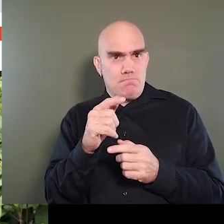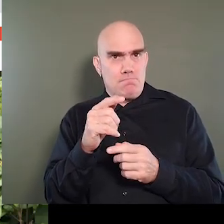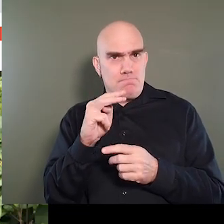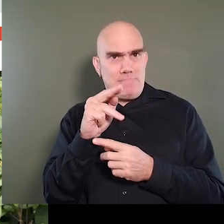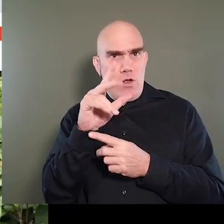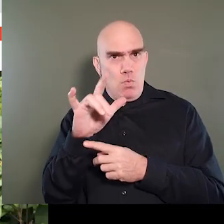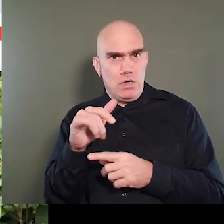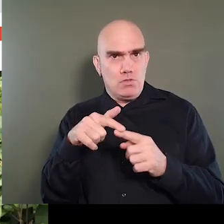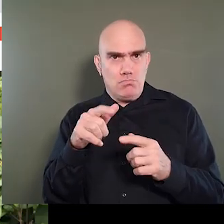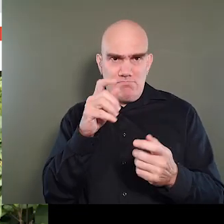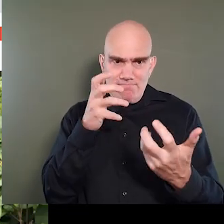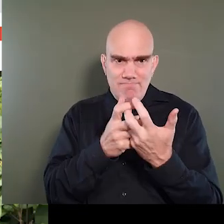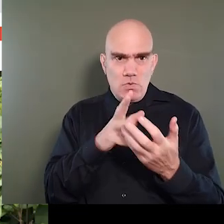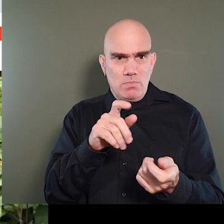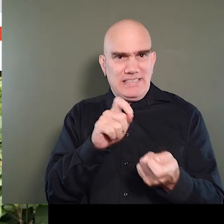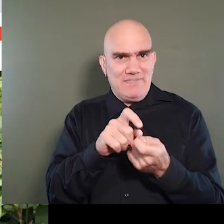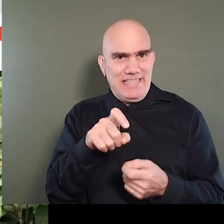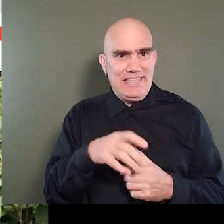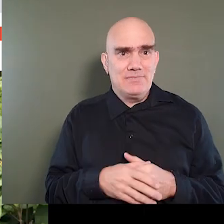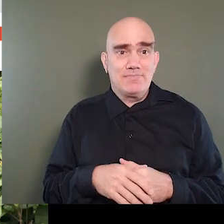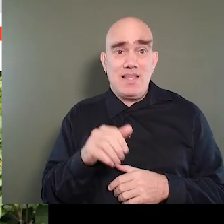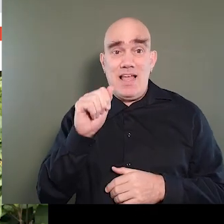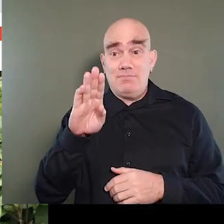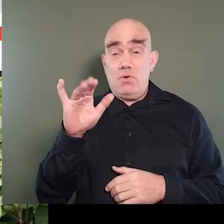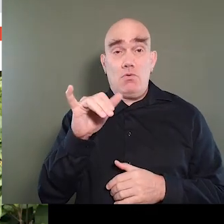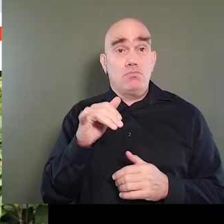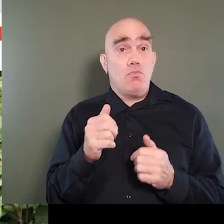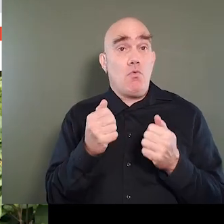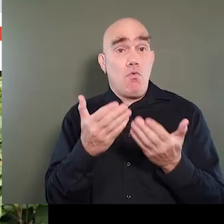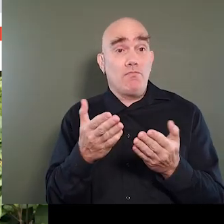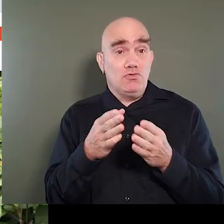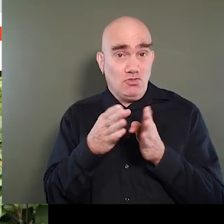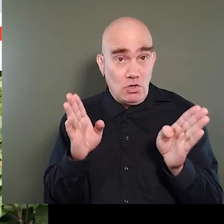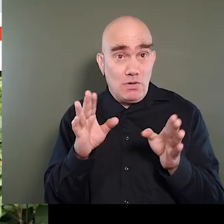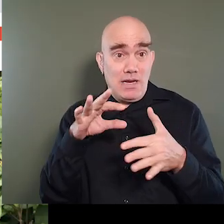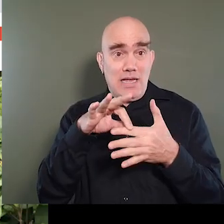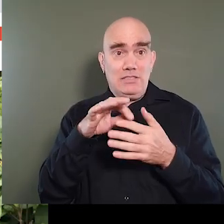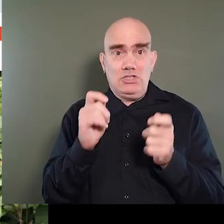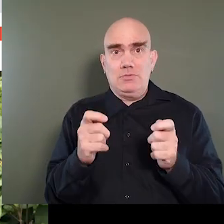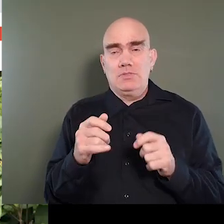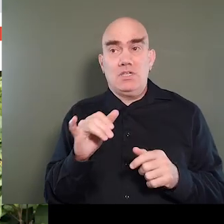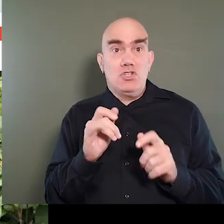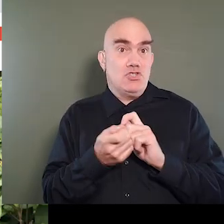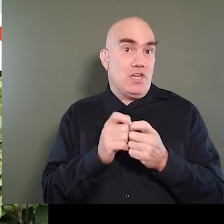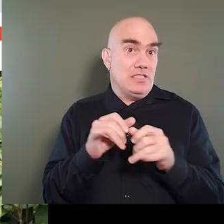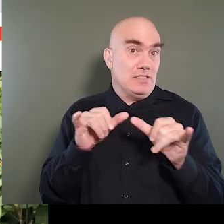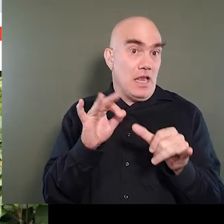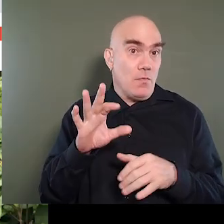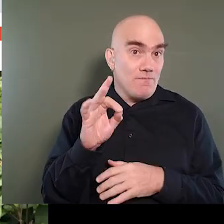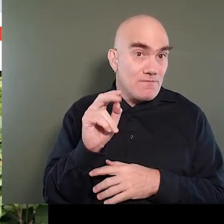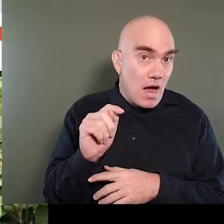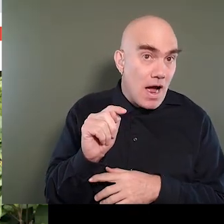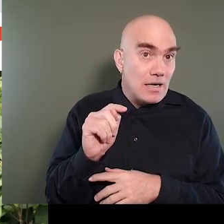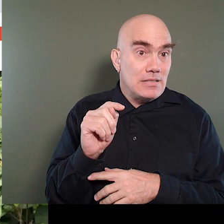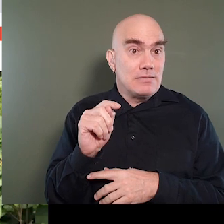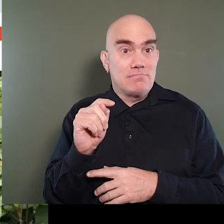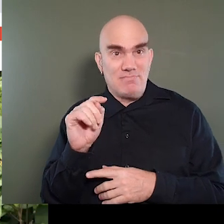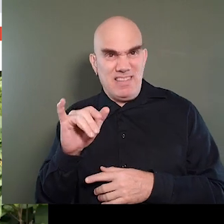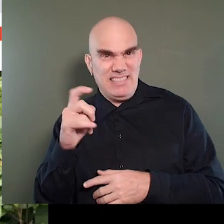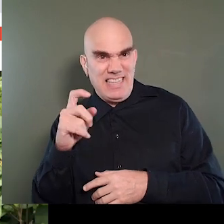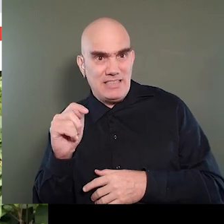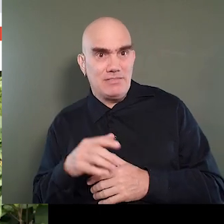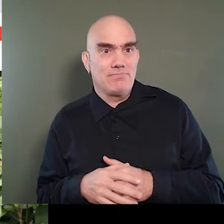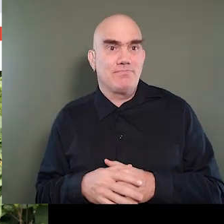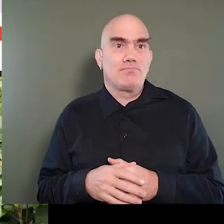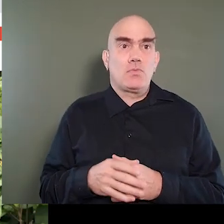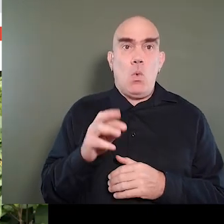needs. accessiBe also offers general content adjustments, such as changing the size of your font of the text,